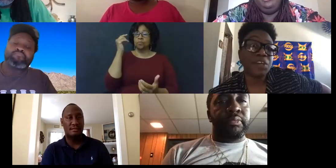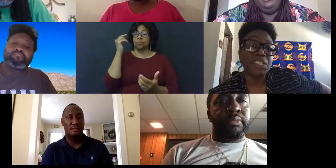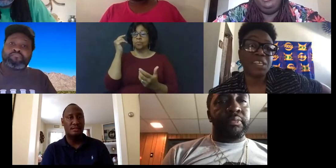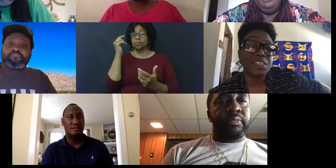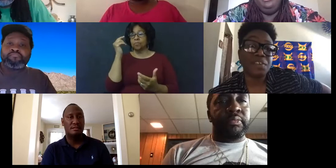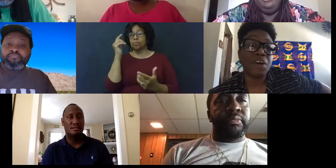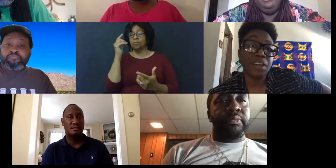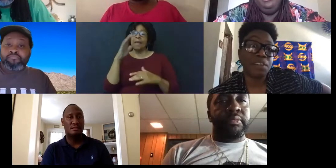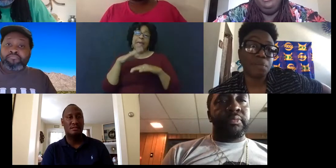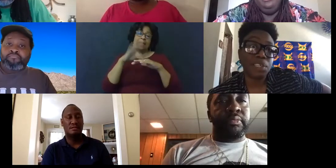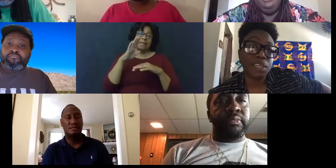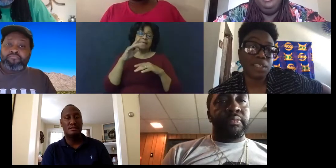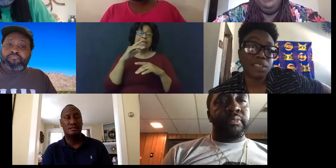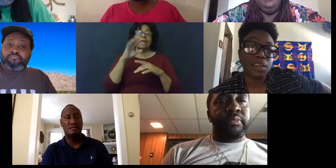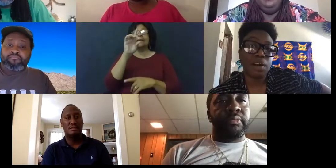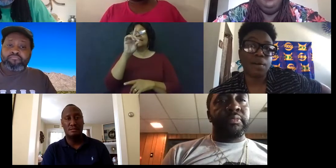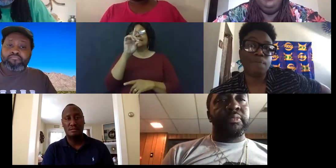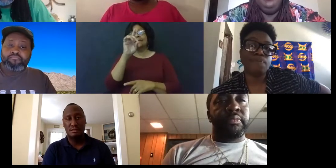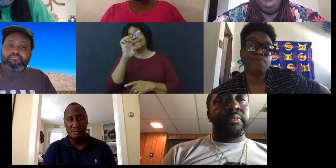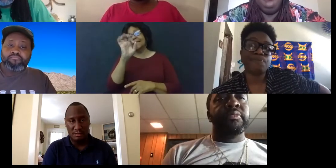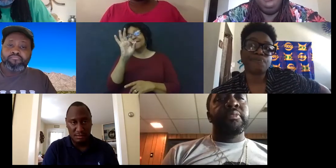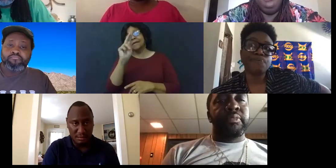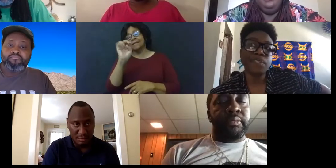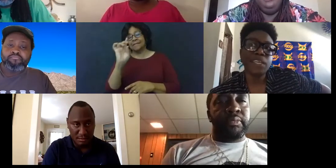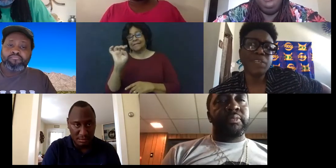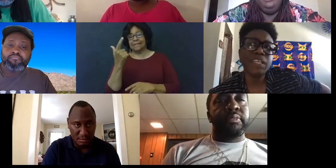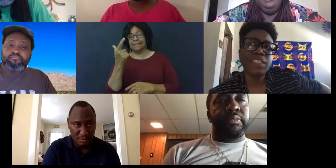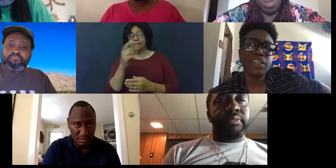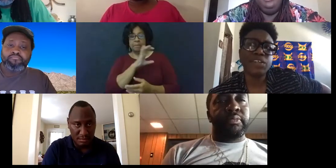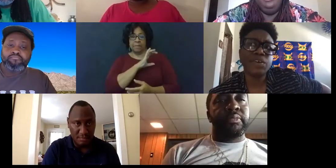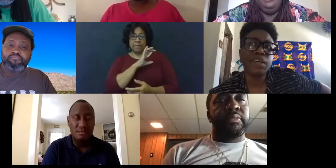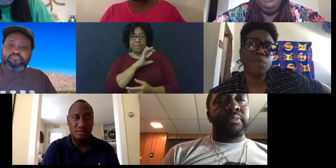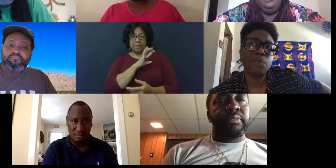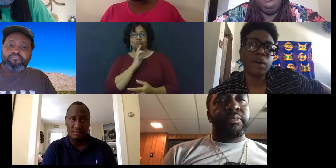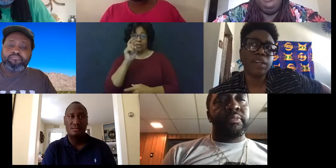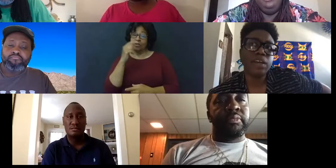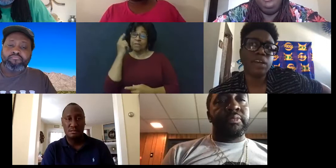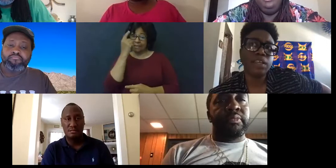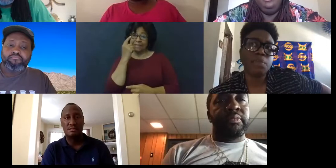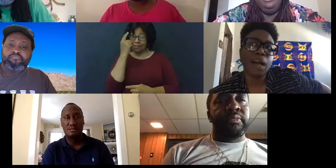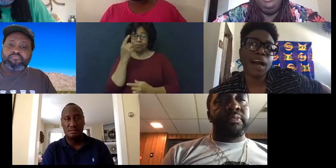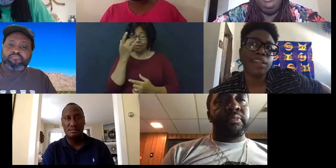at the very least defunding the police, is to